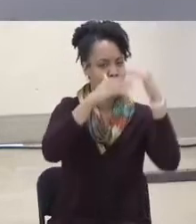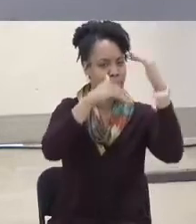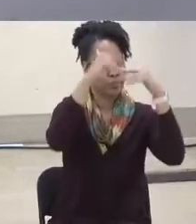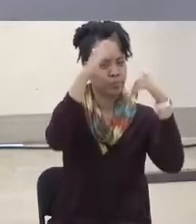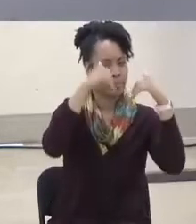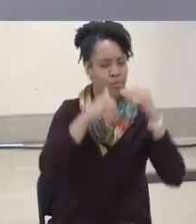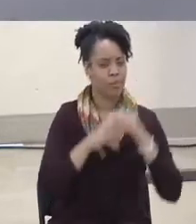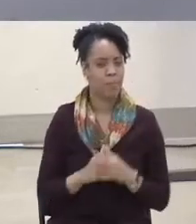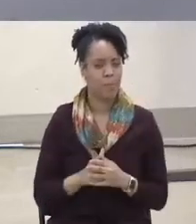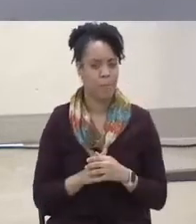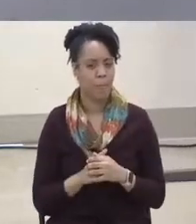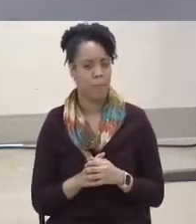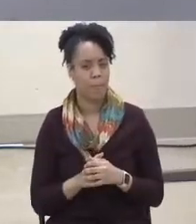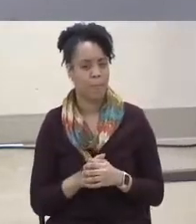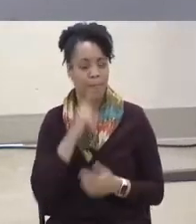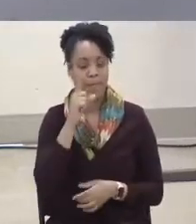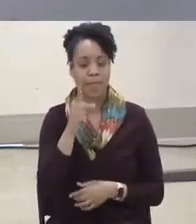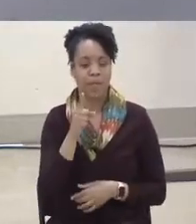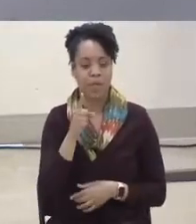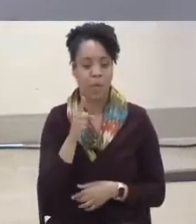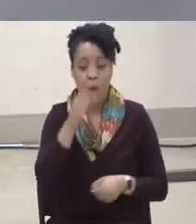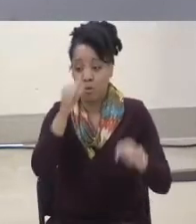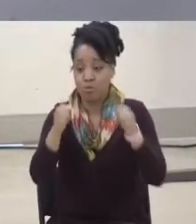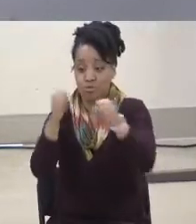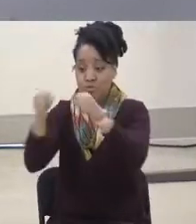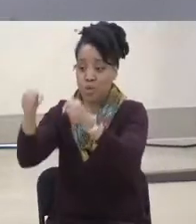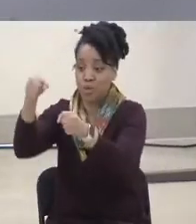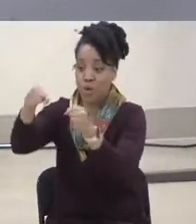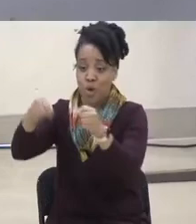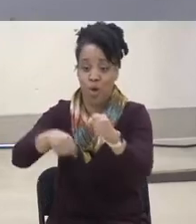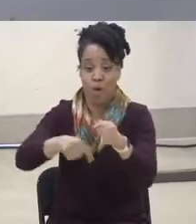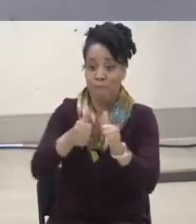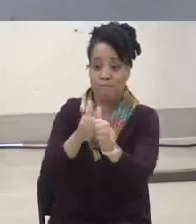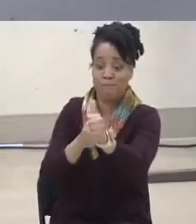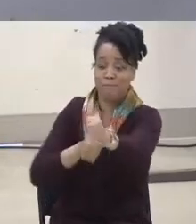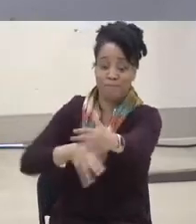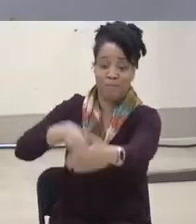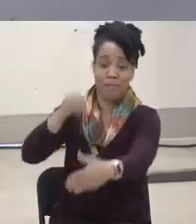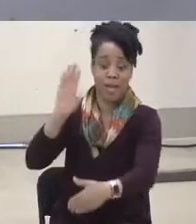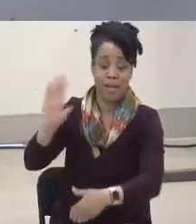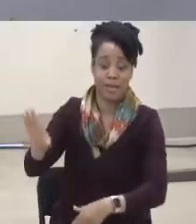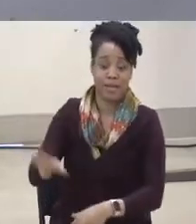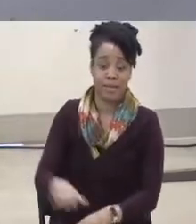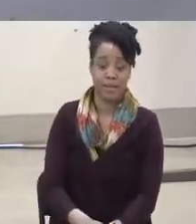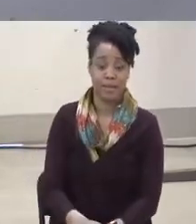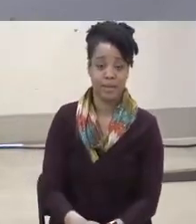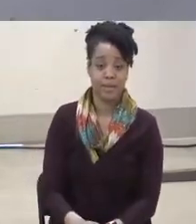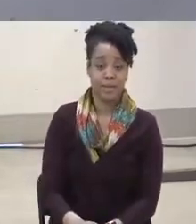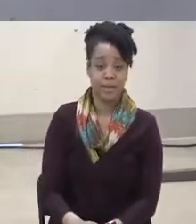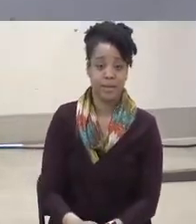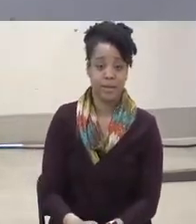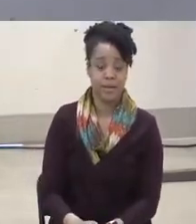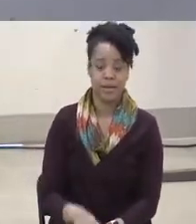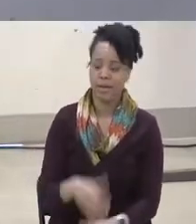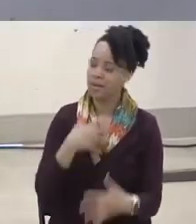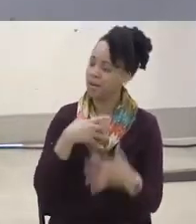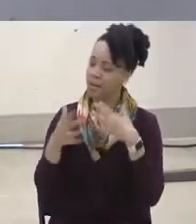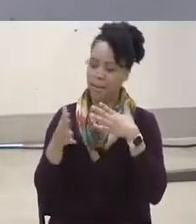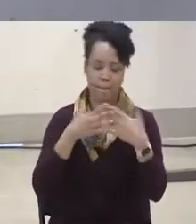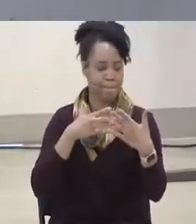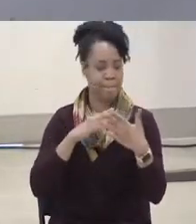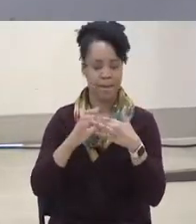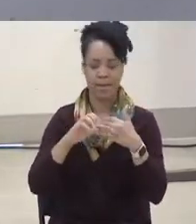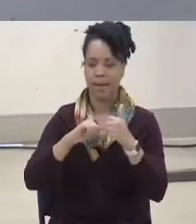del templo que había edificado. You done drove me so far out of there. Ya ellos lo habían sacado tanto de But ahí. no matter how